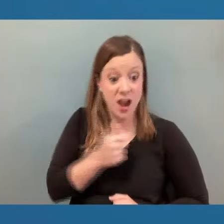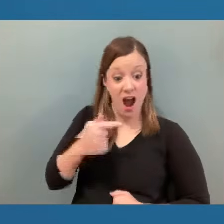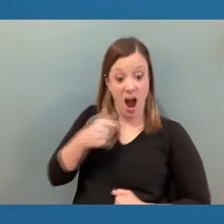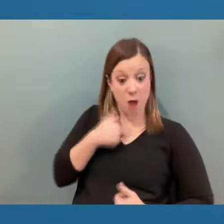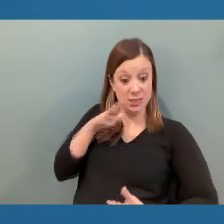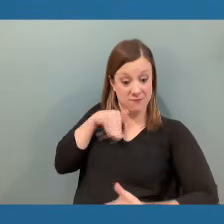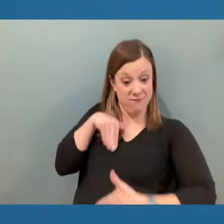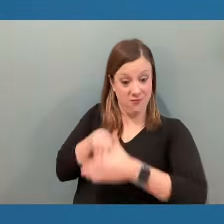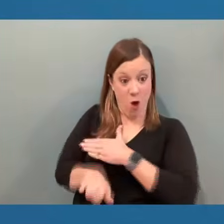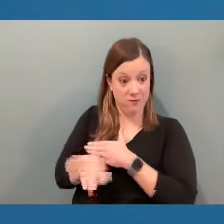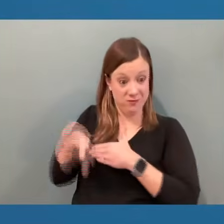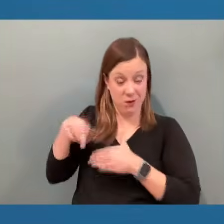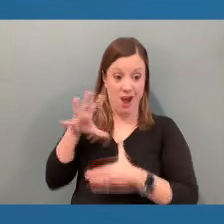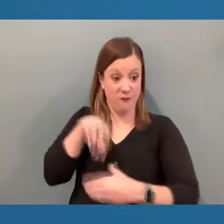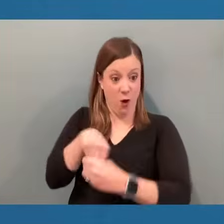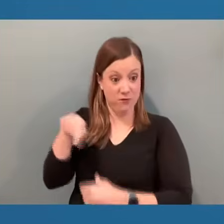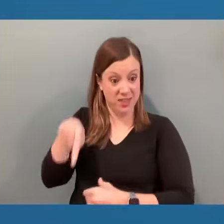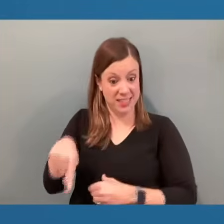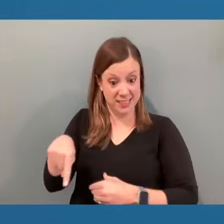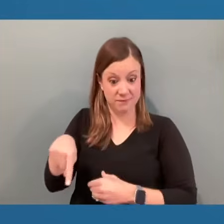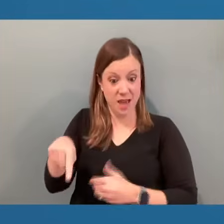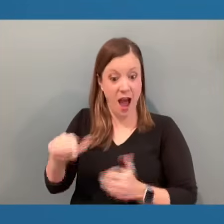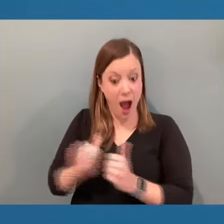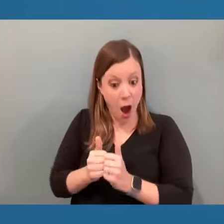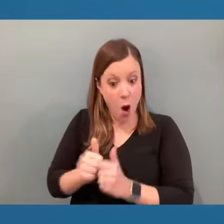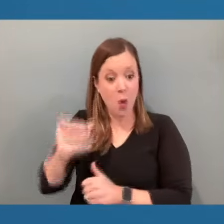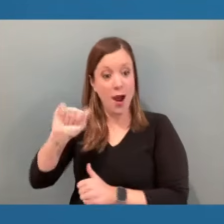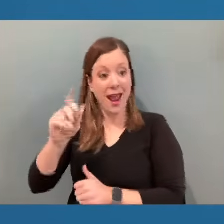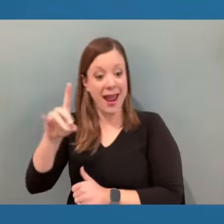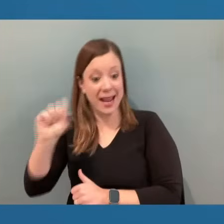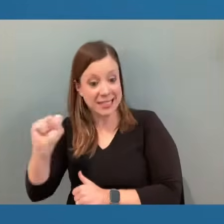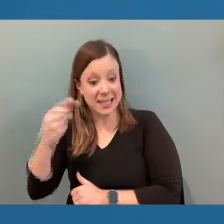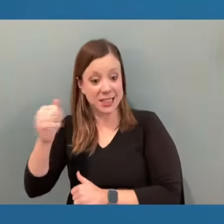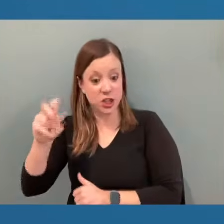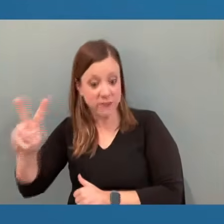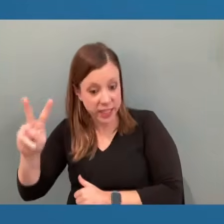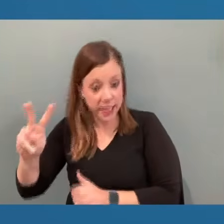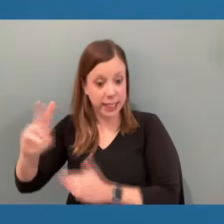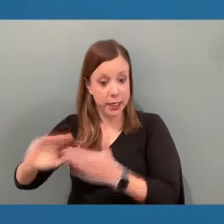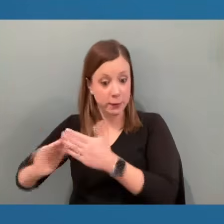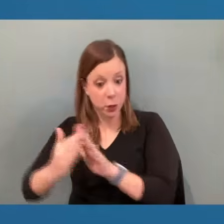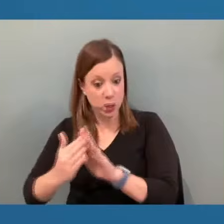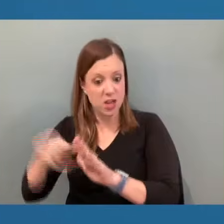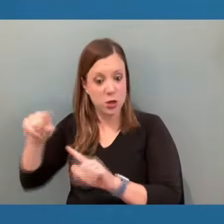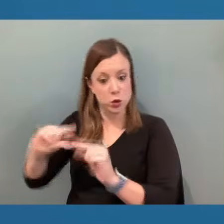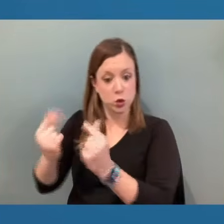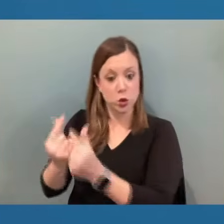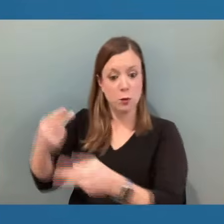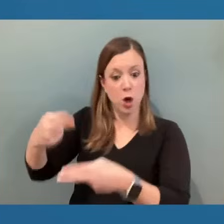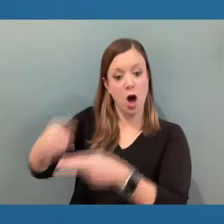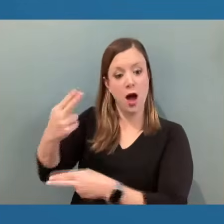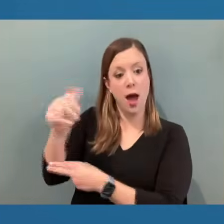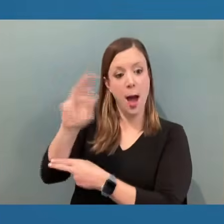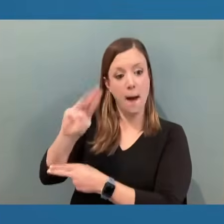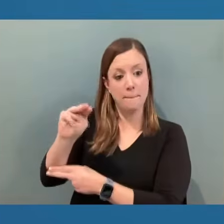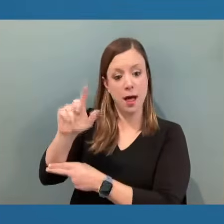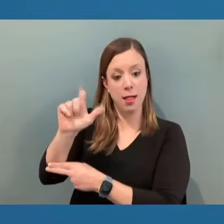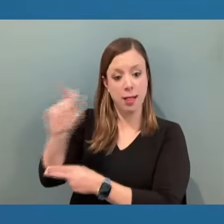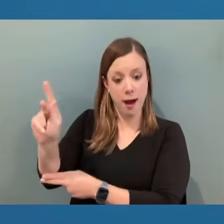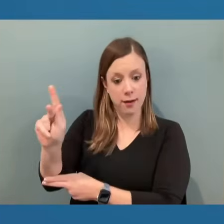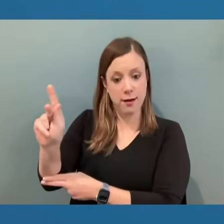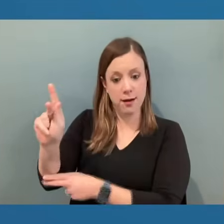Hemlock Society, which predated Compassion and Choices. An individual in my neighborhood named Florent Morellet, who owned a famous restaurant